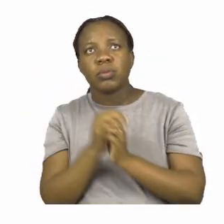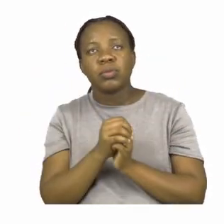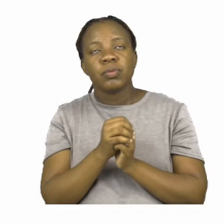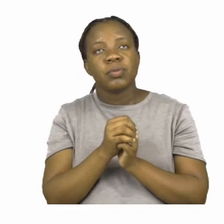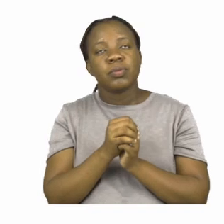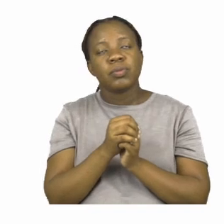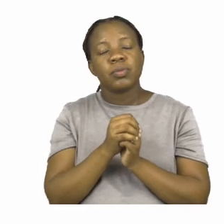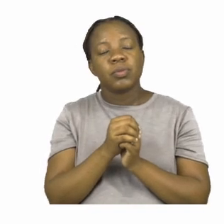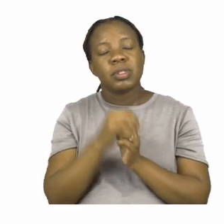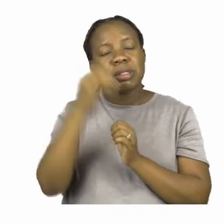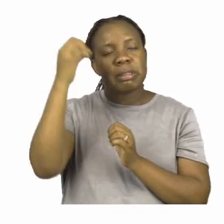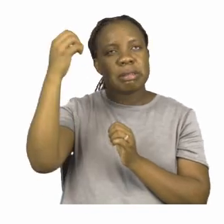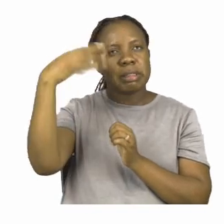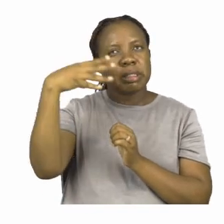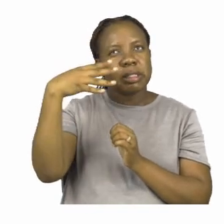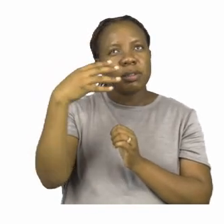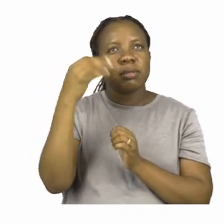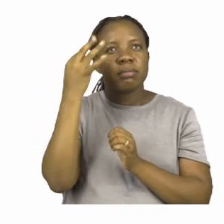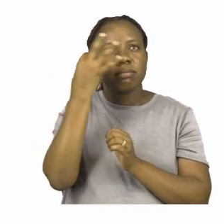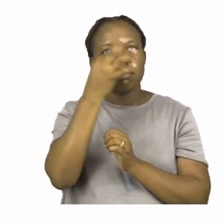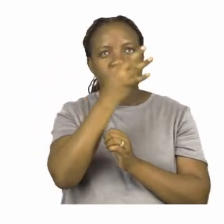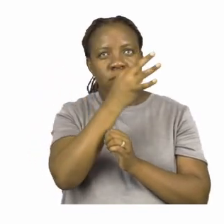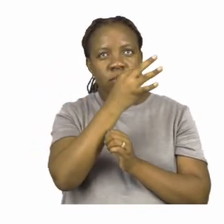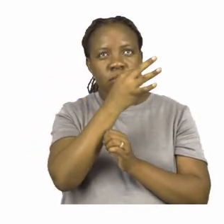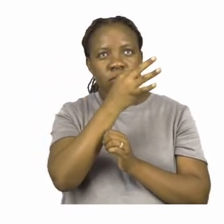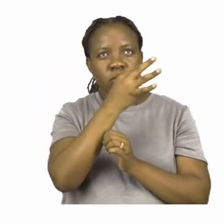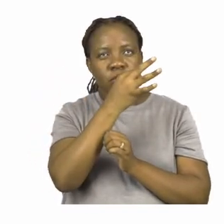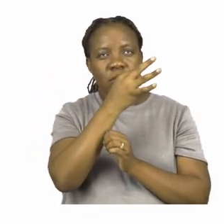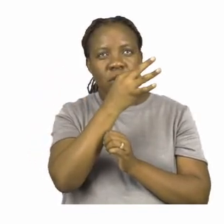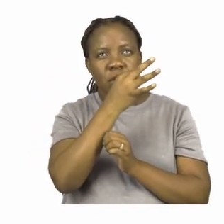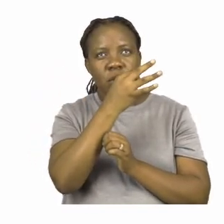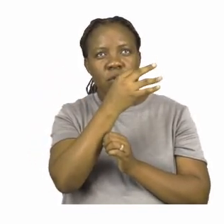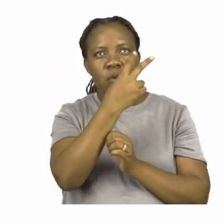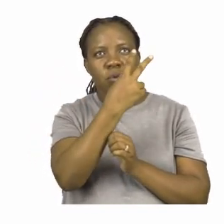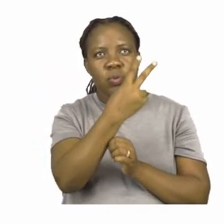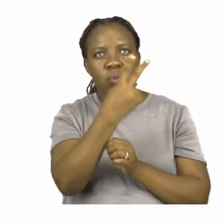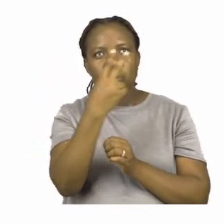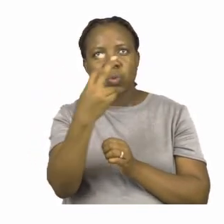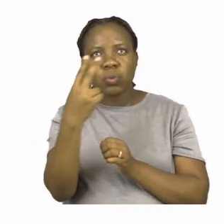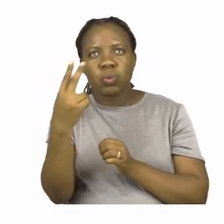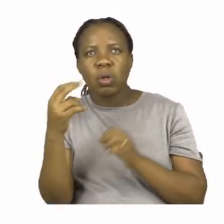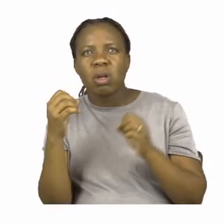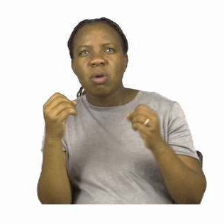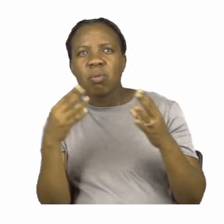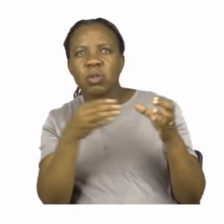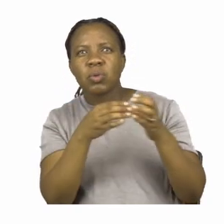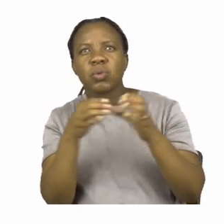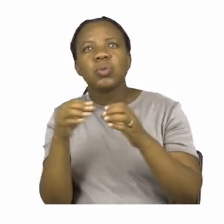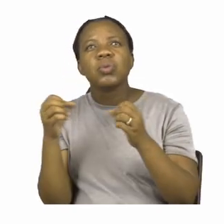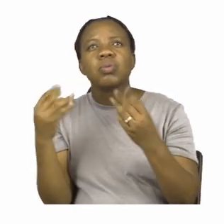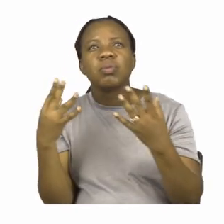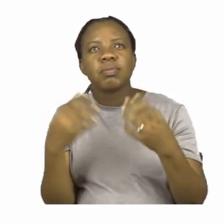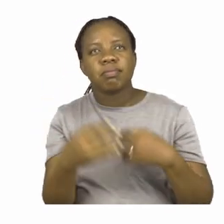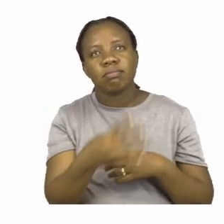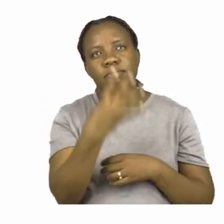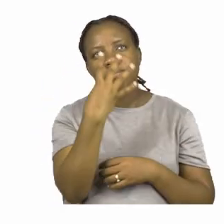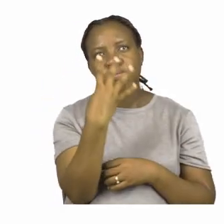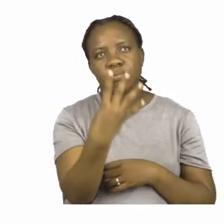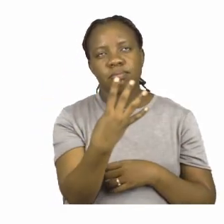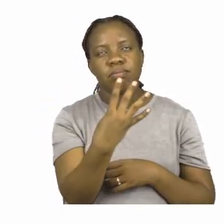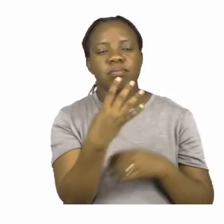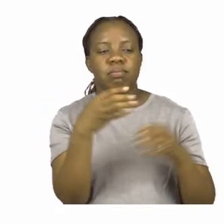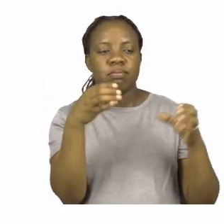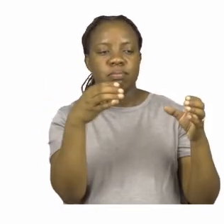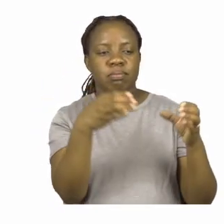2, then you have 1, 2, 3, 4 groups. Now